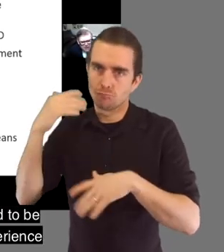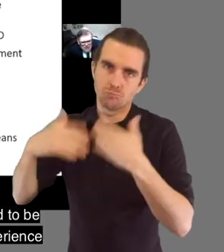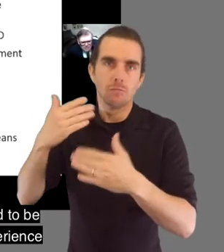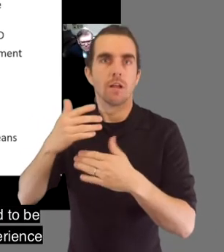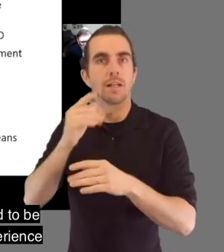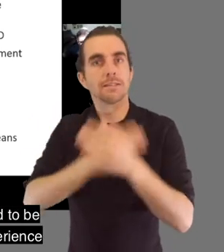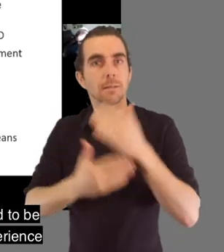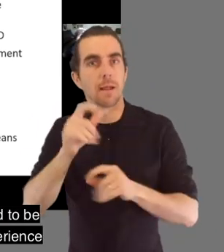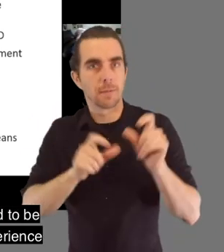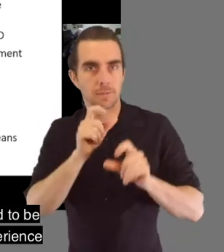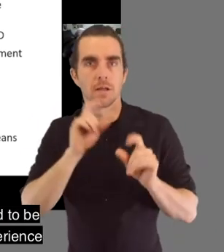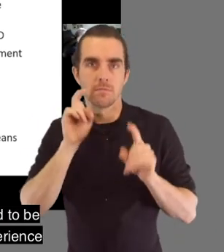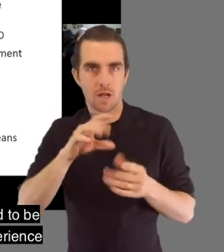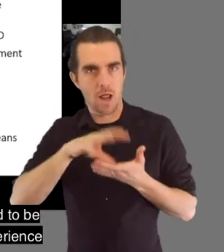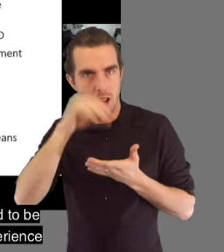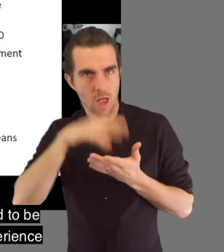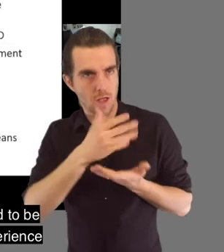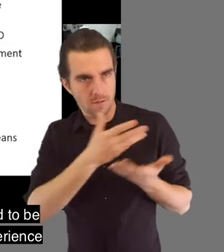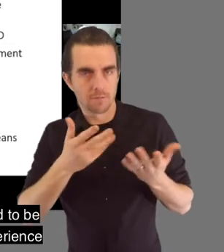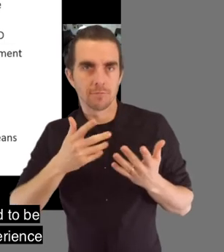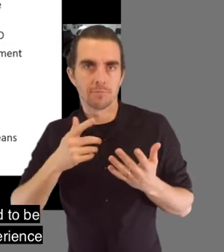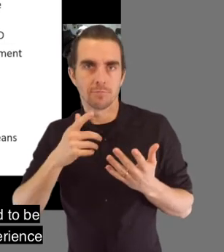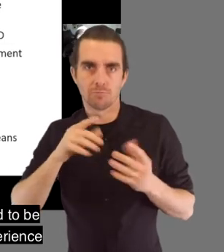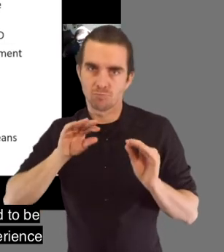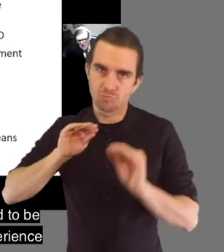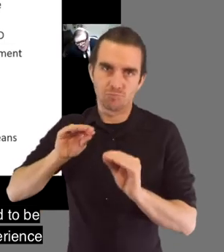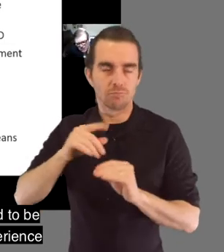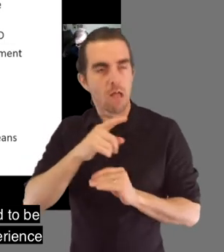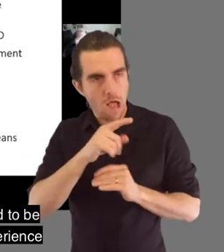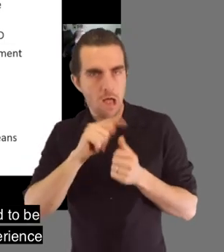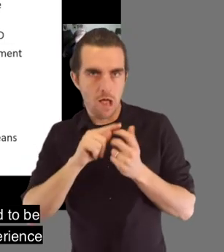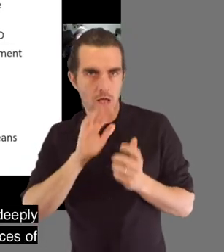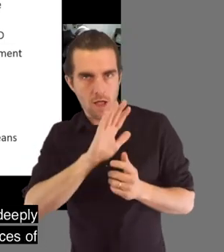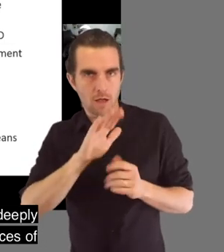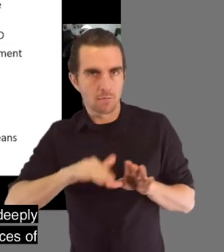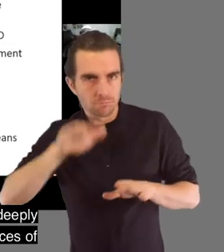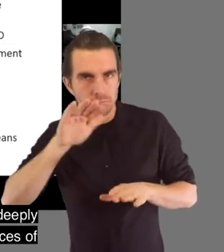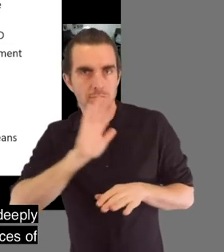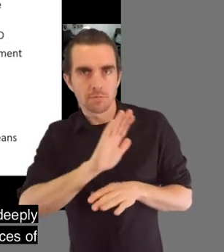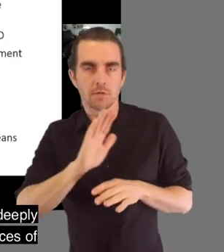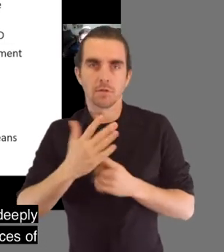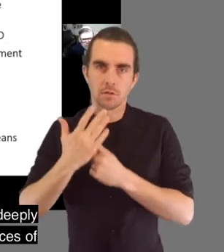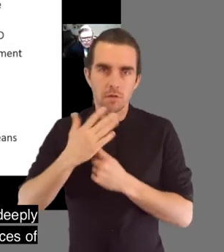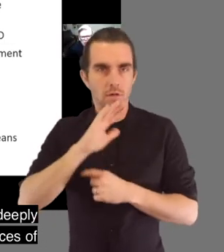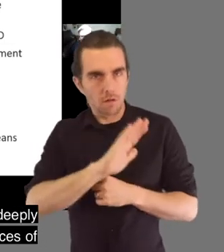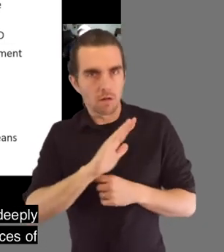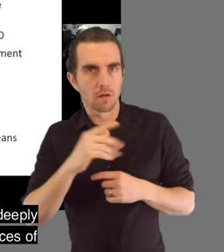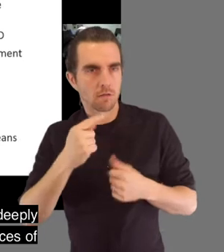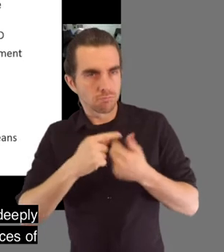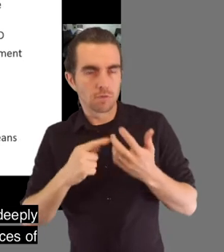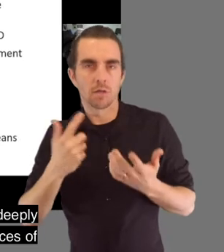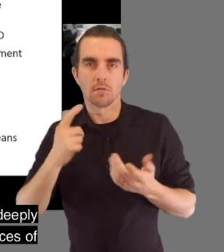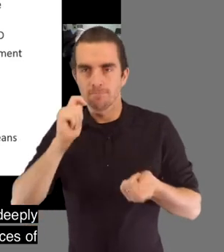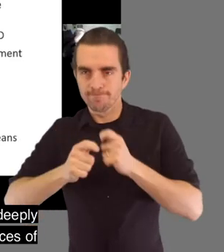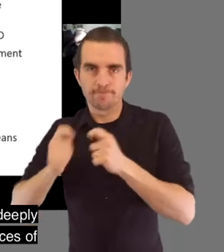by disabled people who've learned to be trainers, where they use their experience of the oppression of disability to